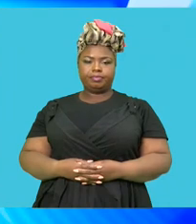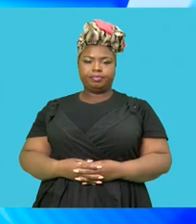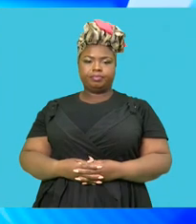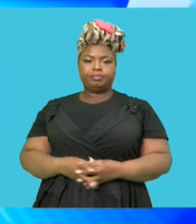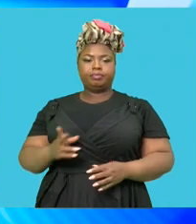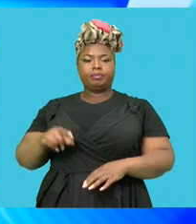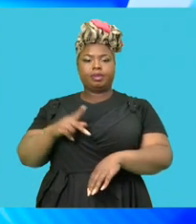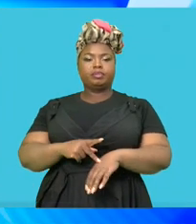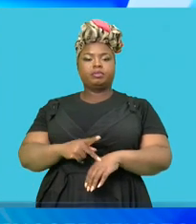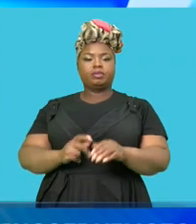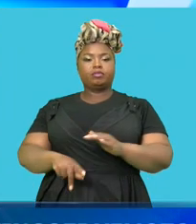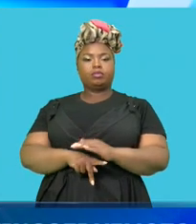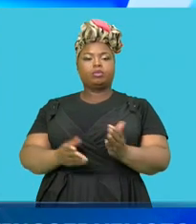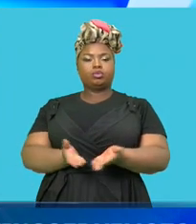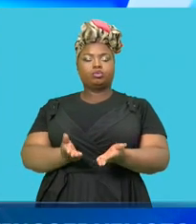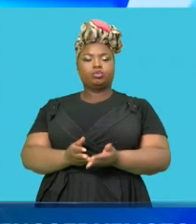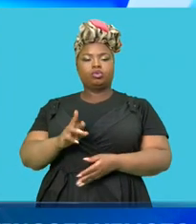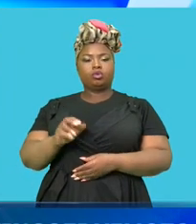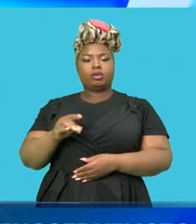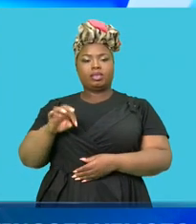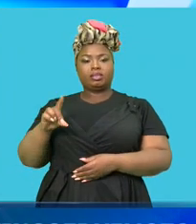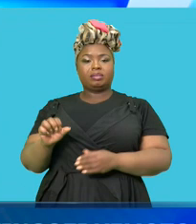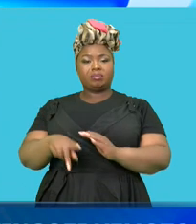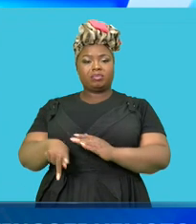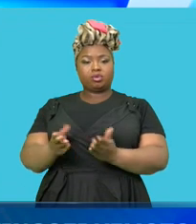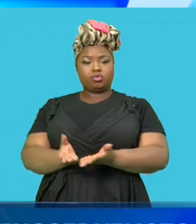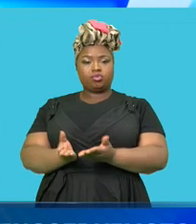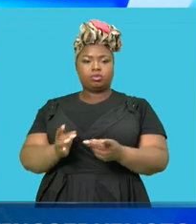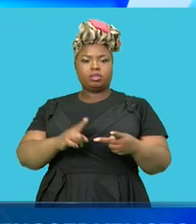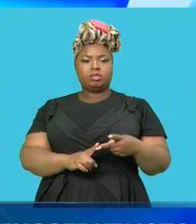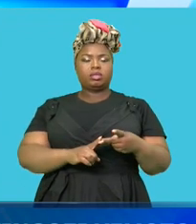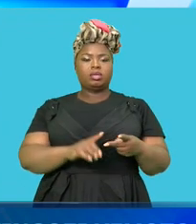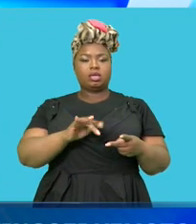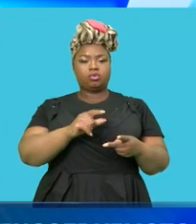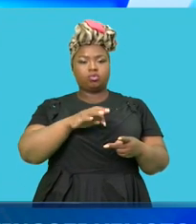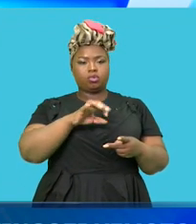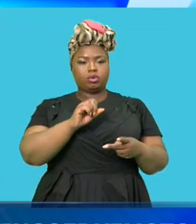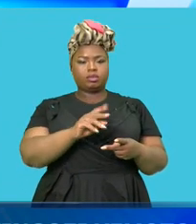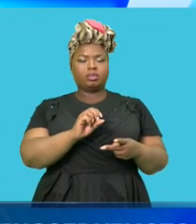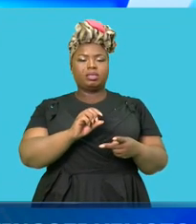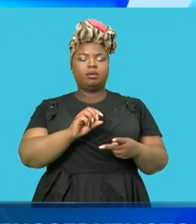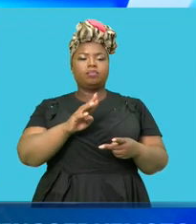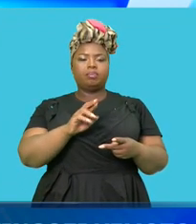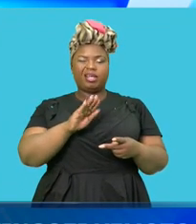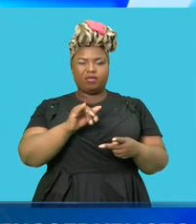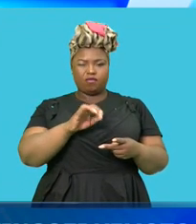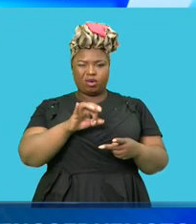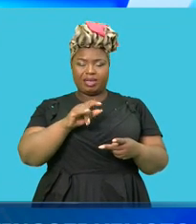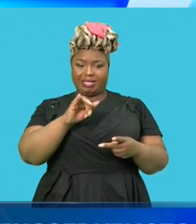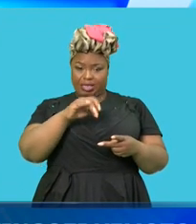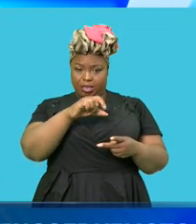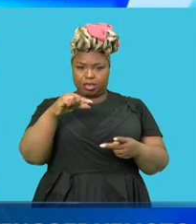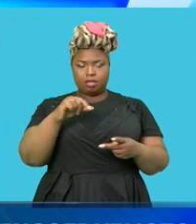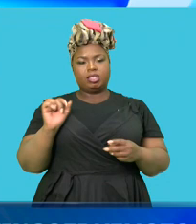Inqununu yesikolo samabanga aphansi iRocklands Primary School kunye nenqununu yesikolo yaseLar School Playford eSig zombini